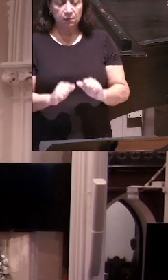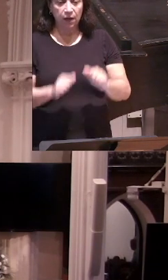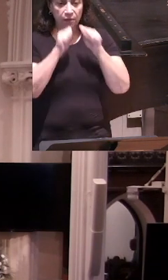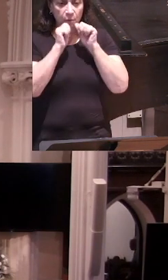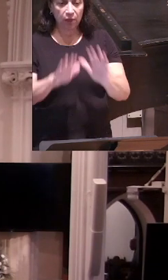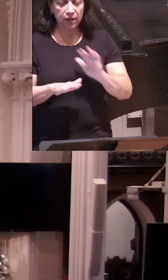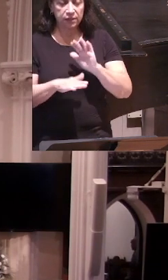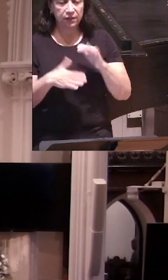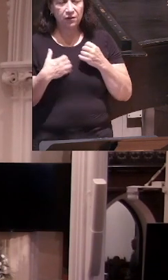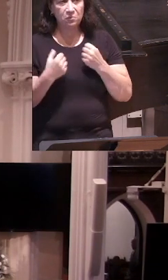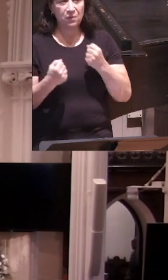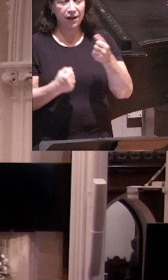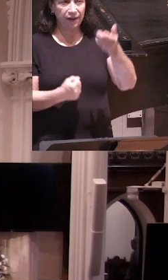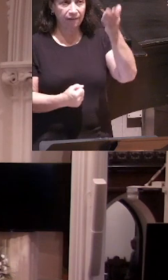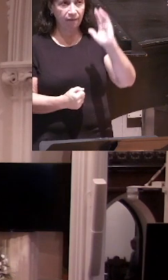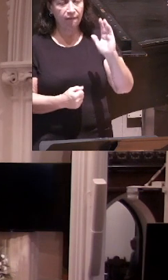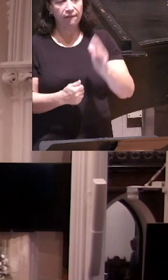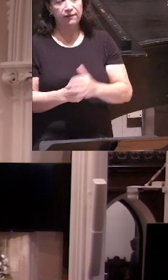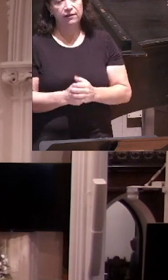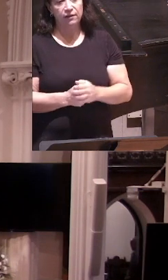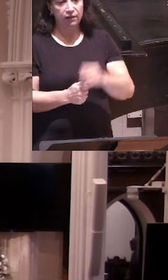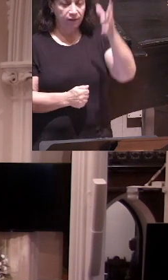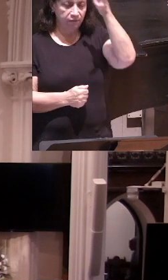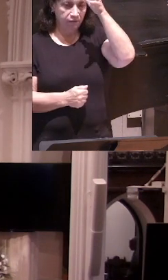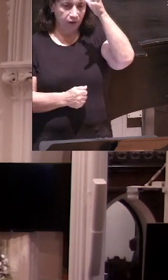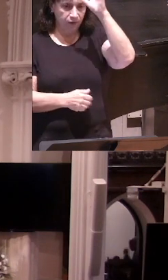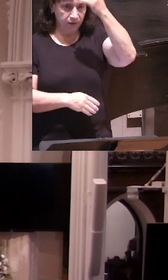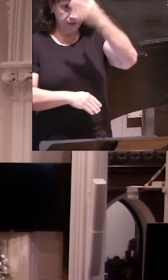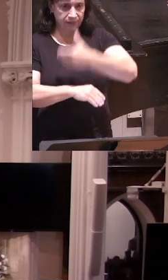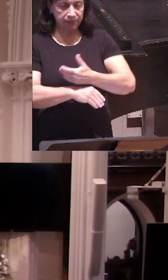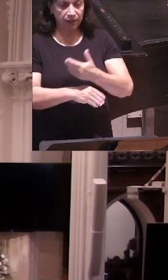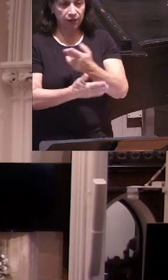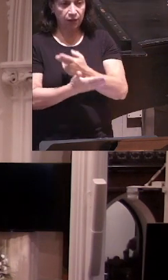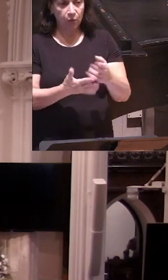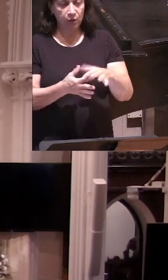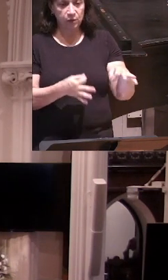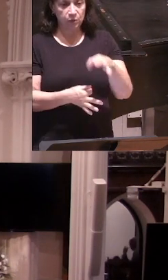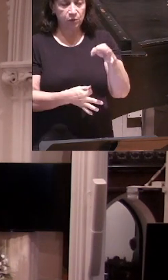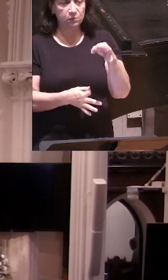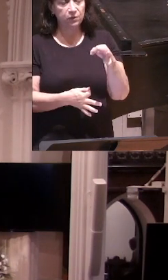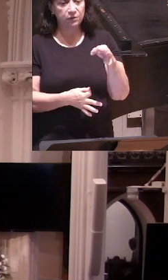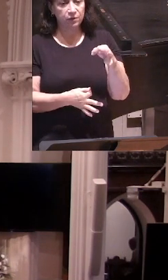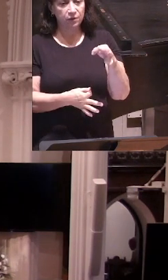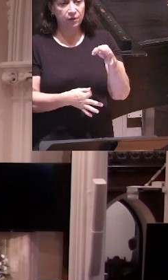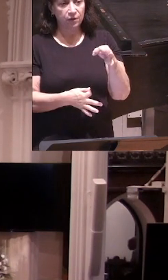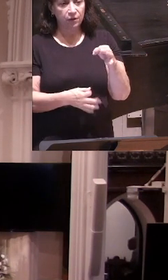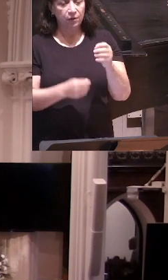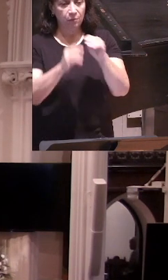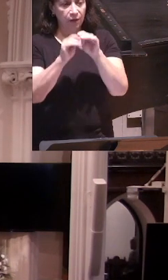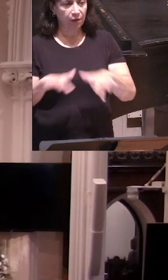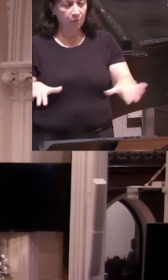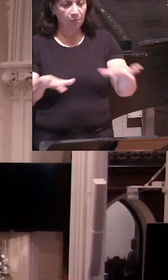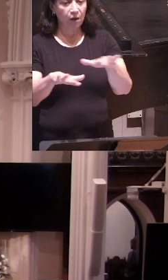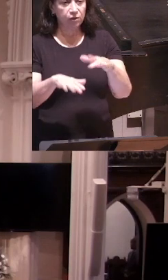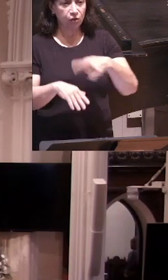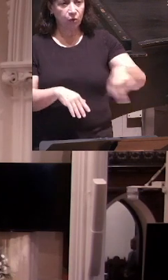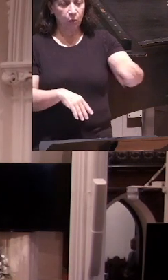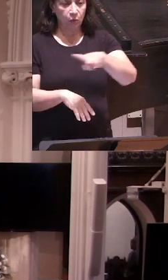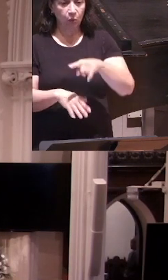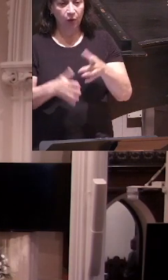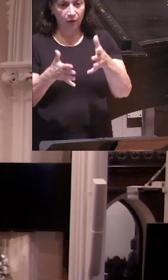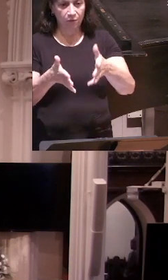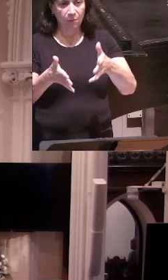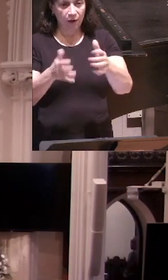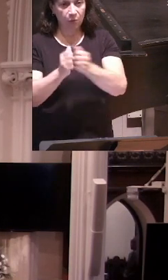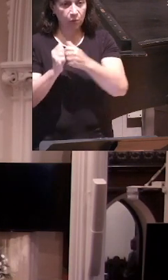blessing of Almighty God, the Father, the Son, and the Holy Ghost be amongst you and remain